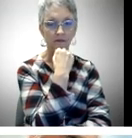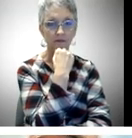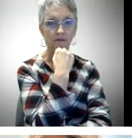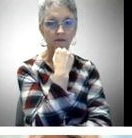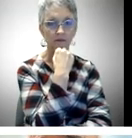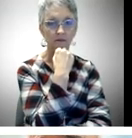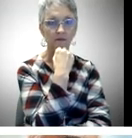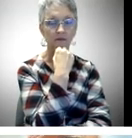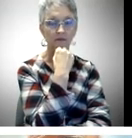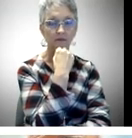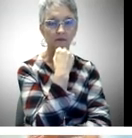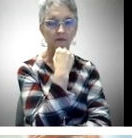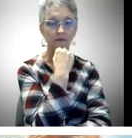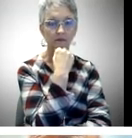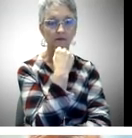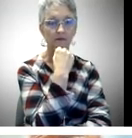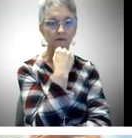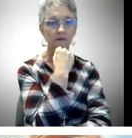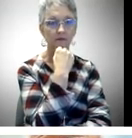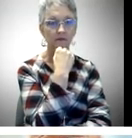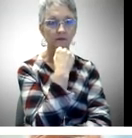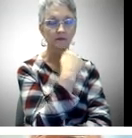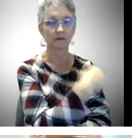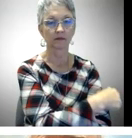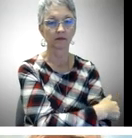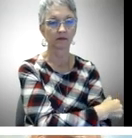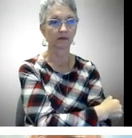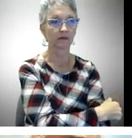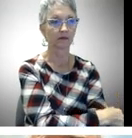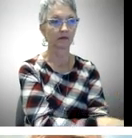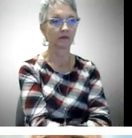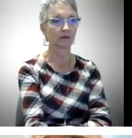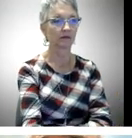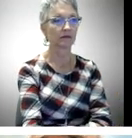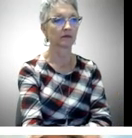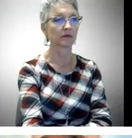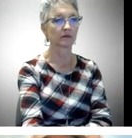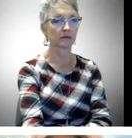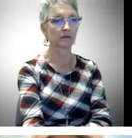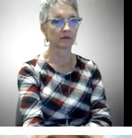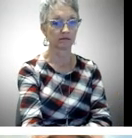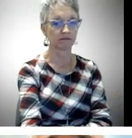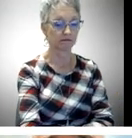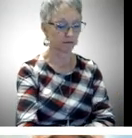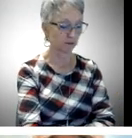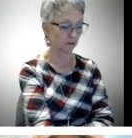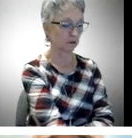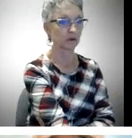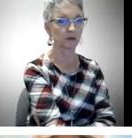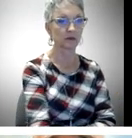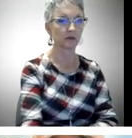so so if someone has a greater degree of self-determination, are more inclined to report abuse. Next slide.